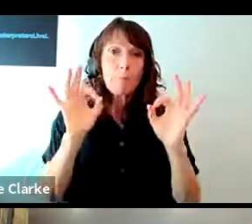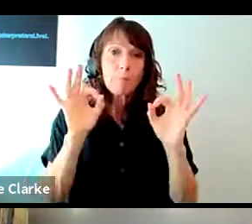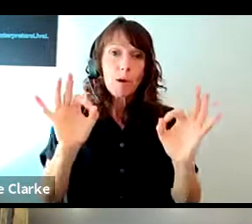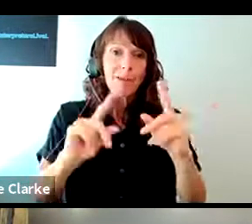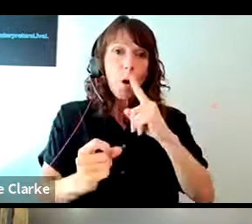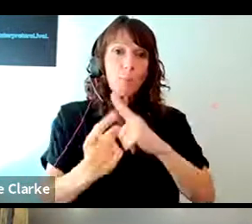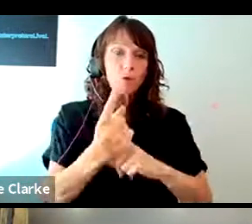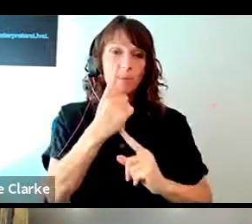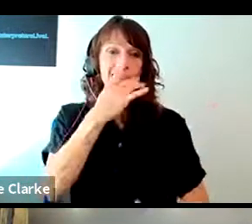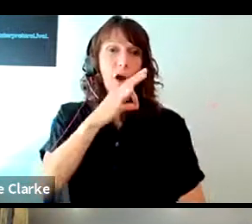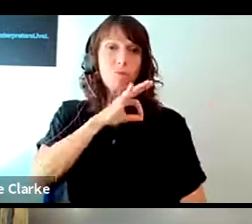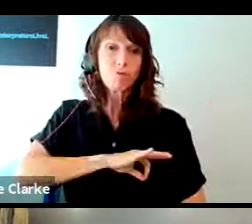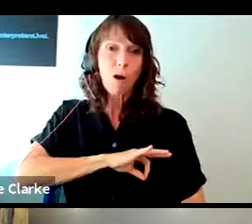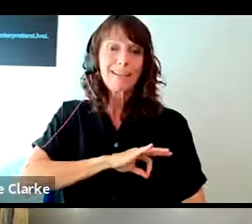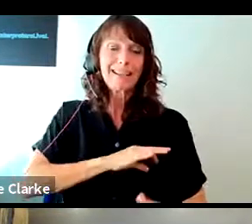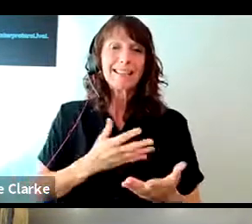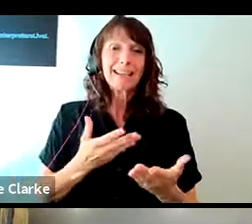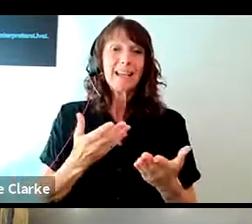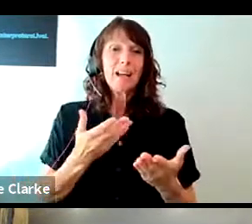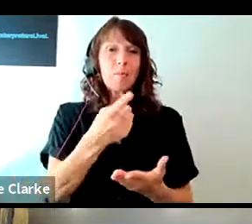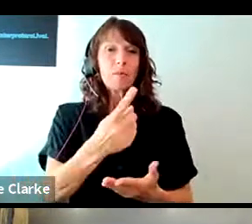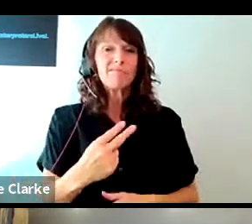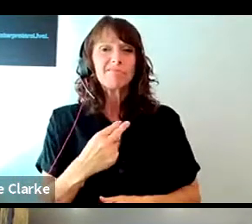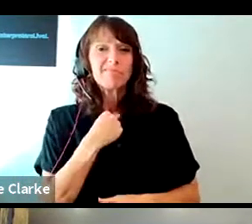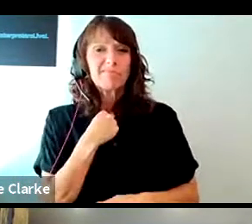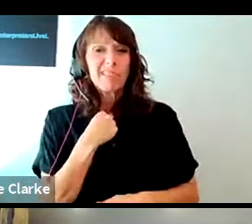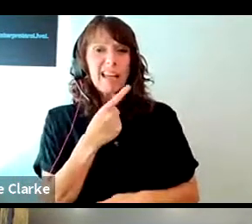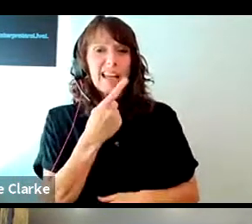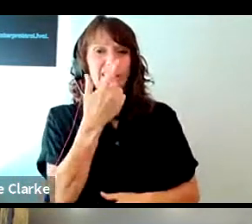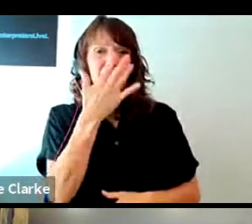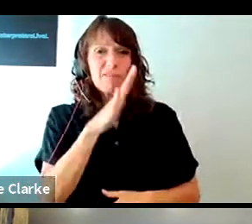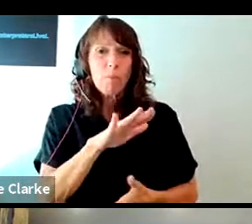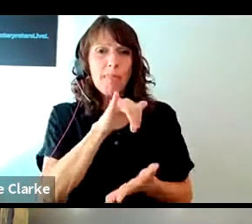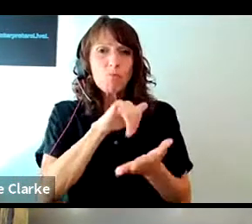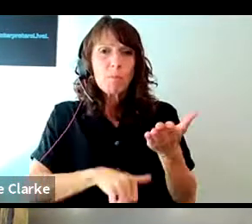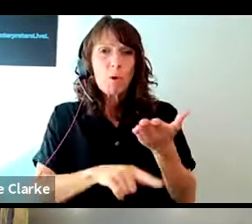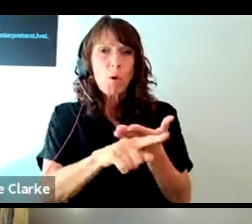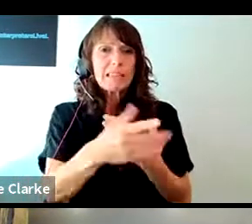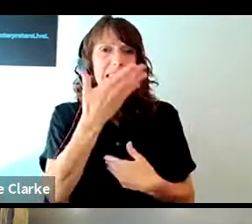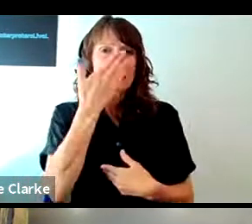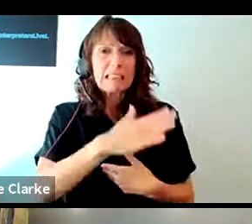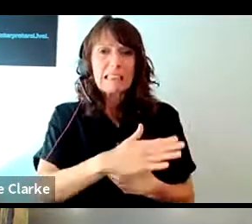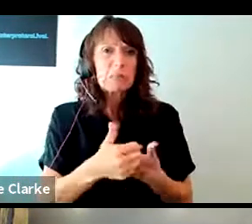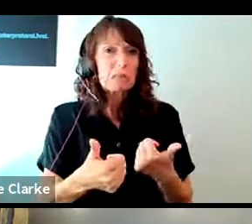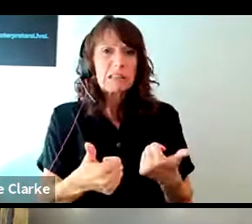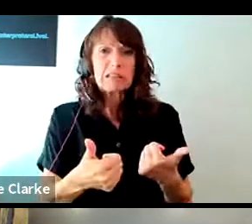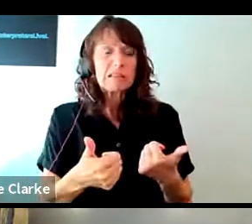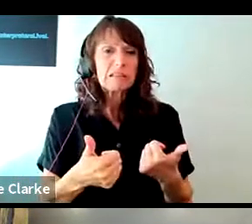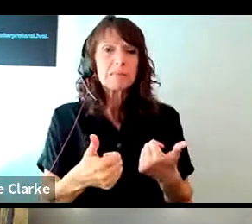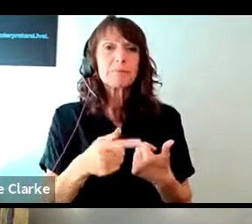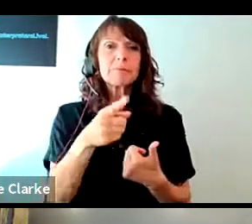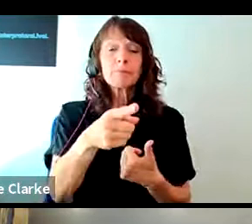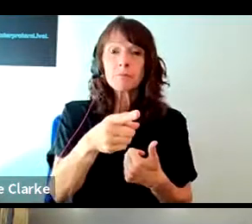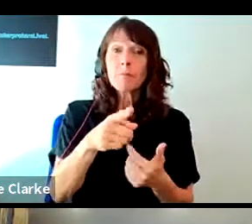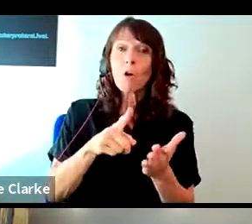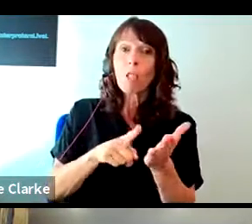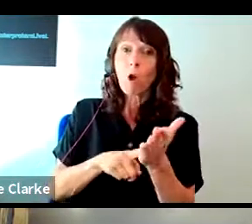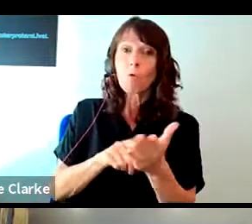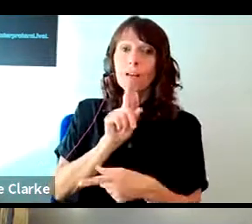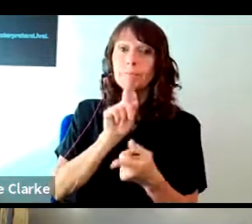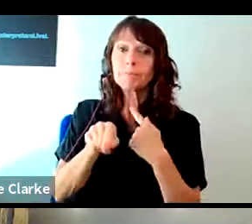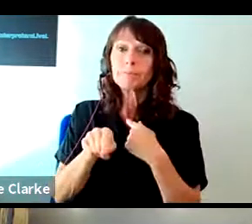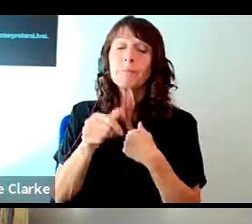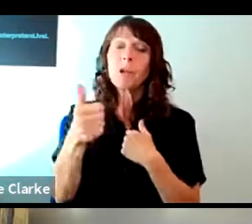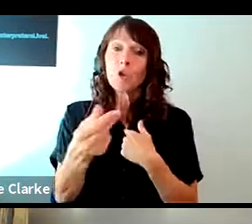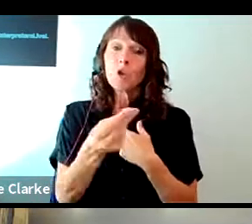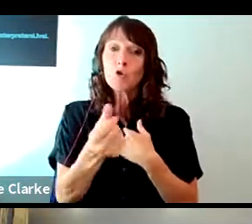that rather disappointingly sounds to not be effective. Yeah, although, I mean, there are cases, but obviously, in